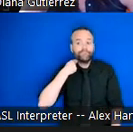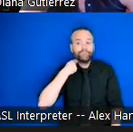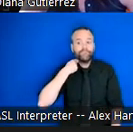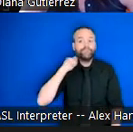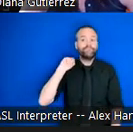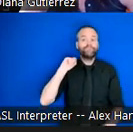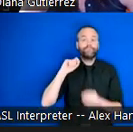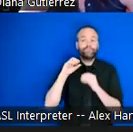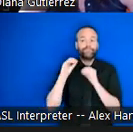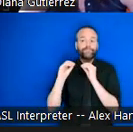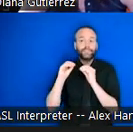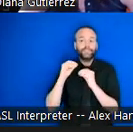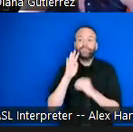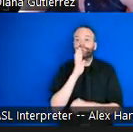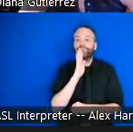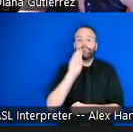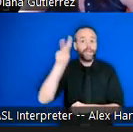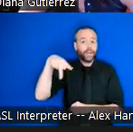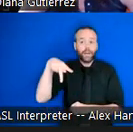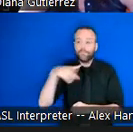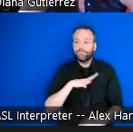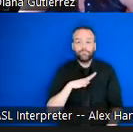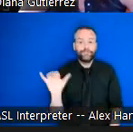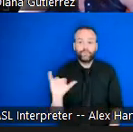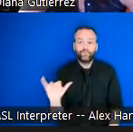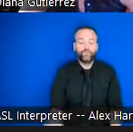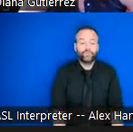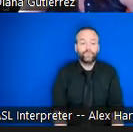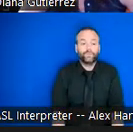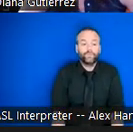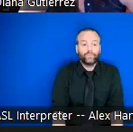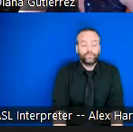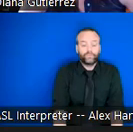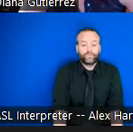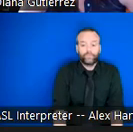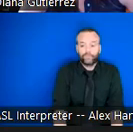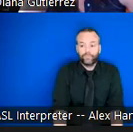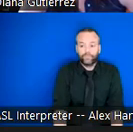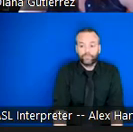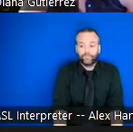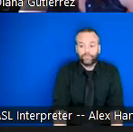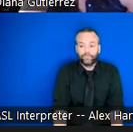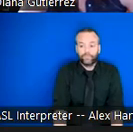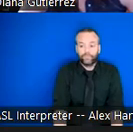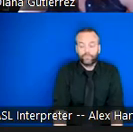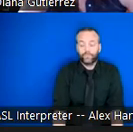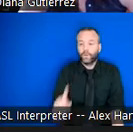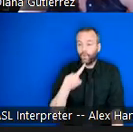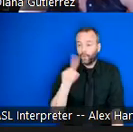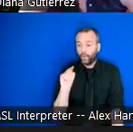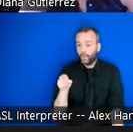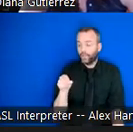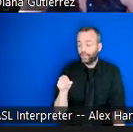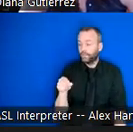question directly. So let's see. Is there a fee associated with the in-person conference?